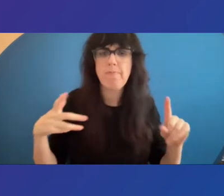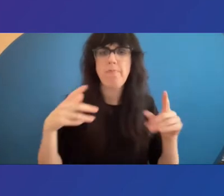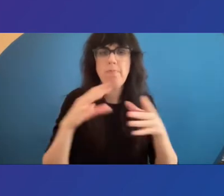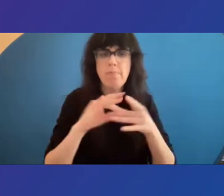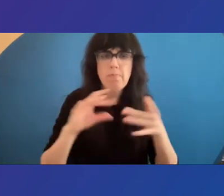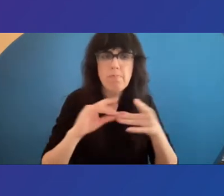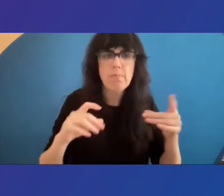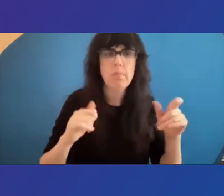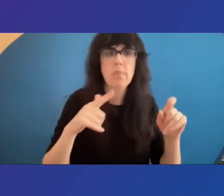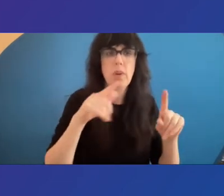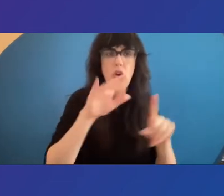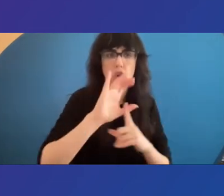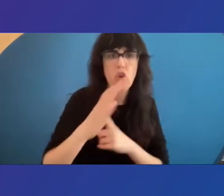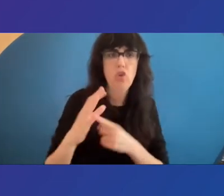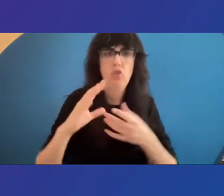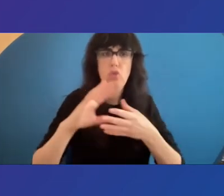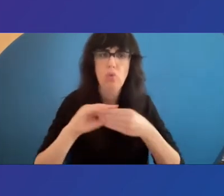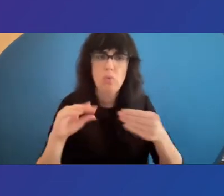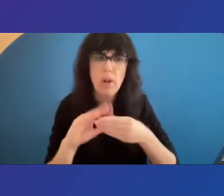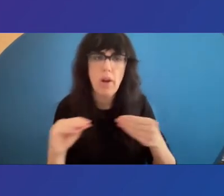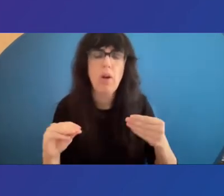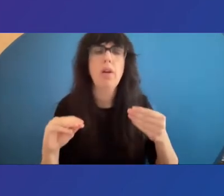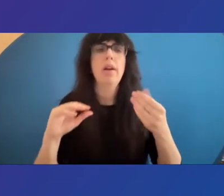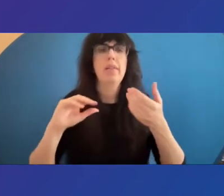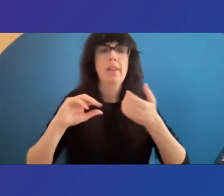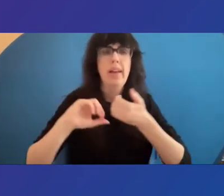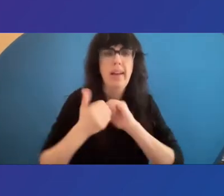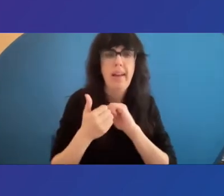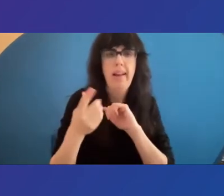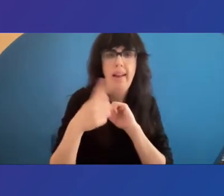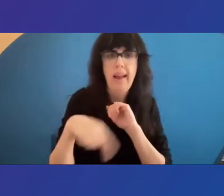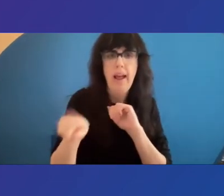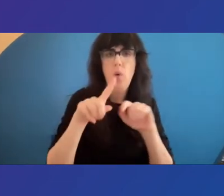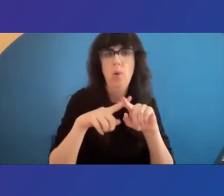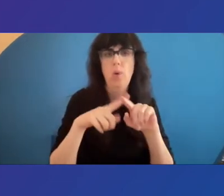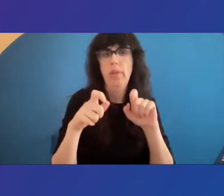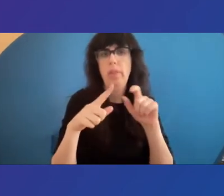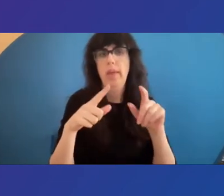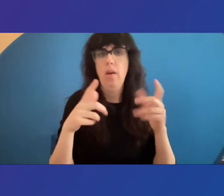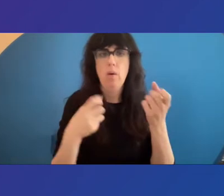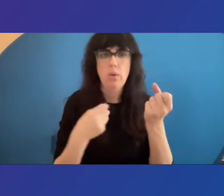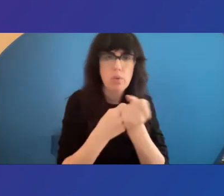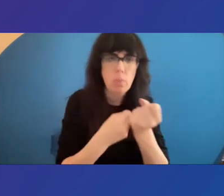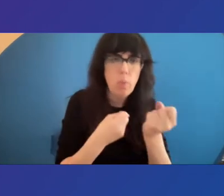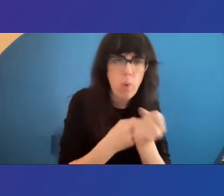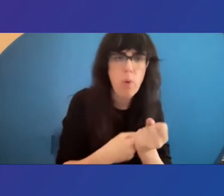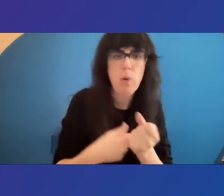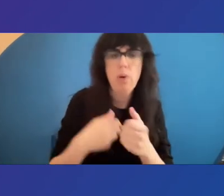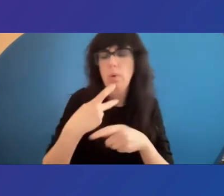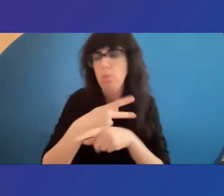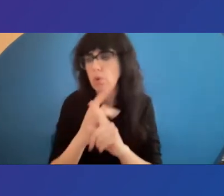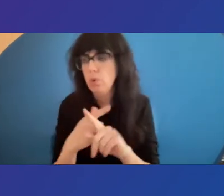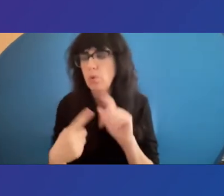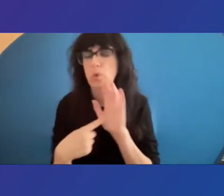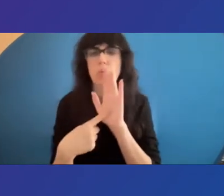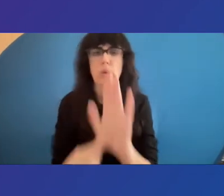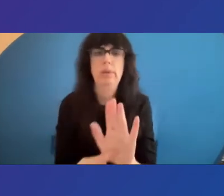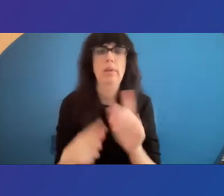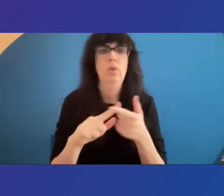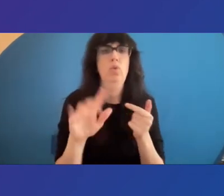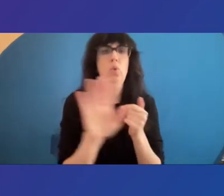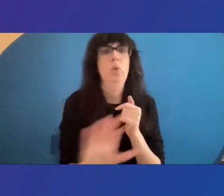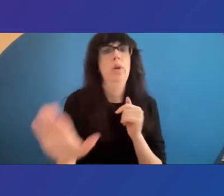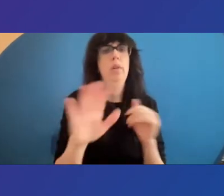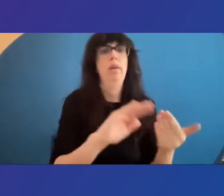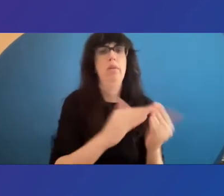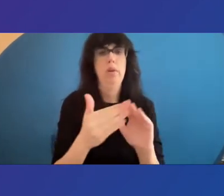reparative when they are supported, produced, and presented accessibly to their communities. Curated